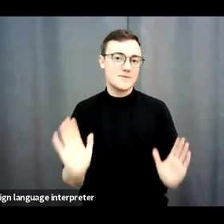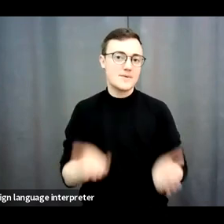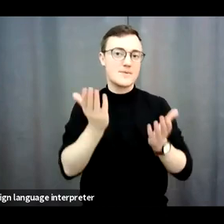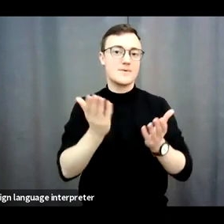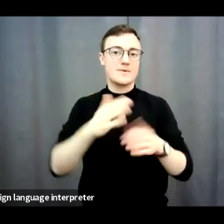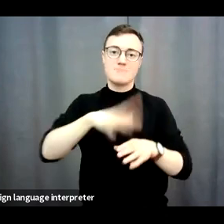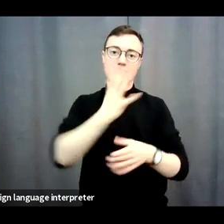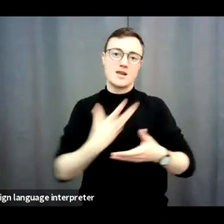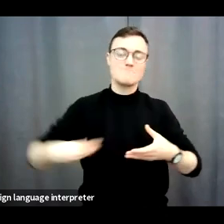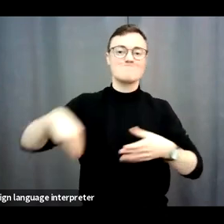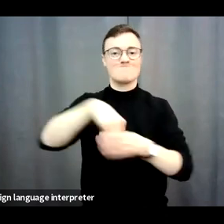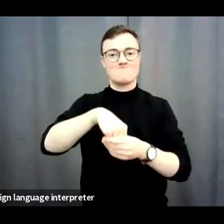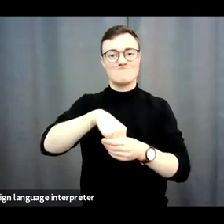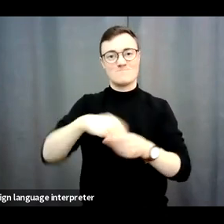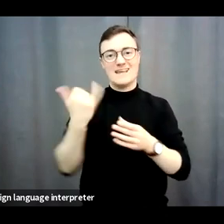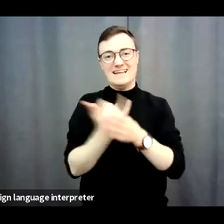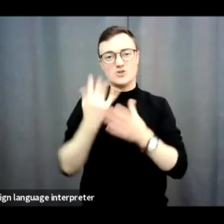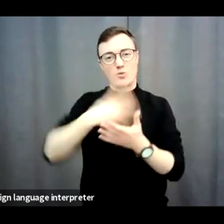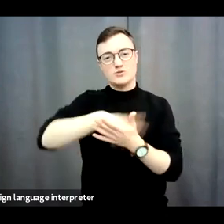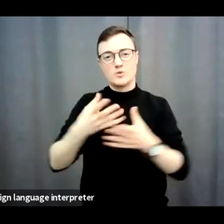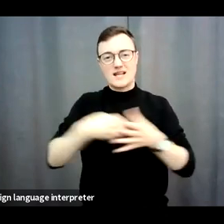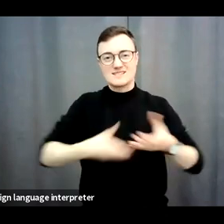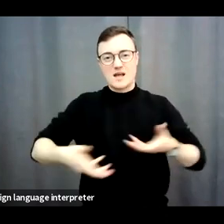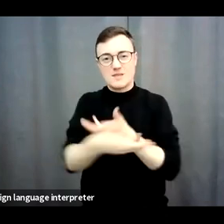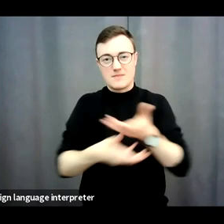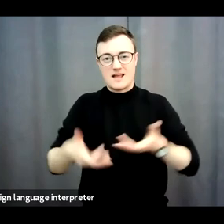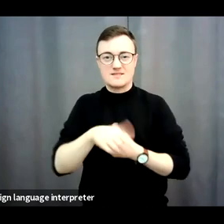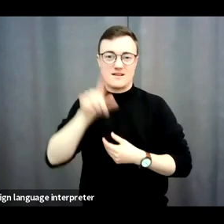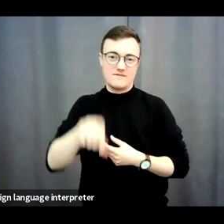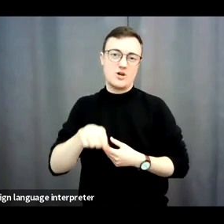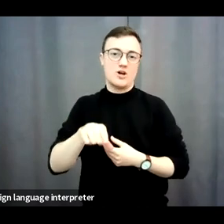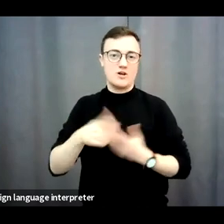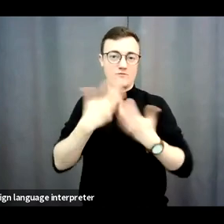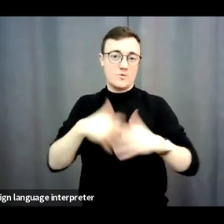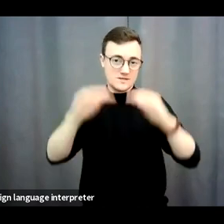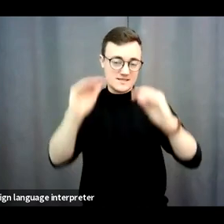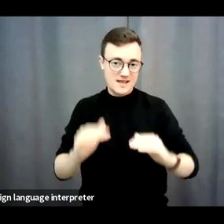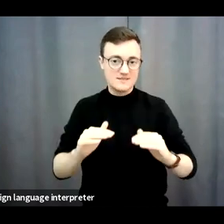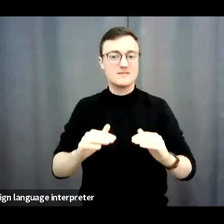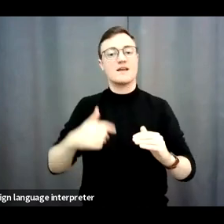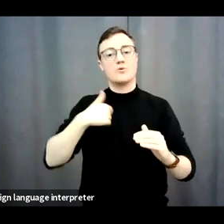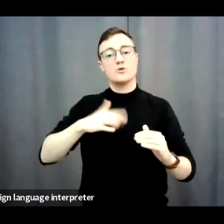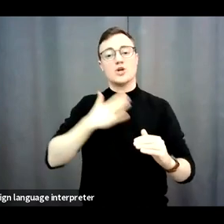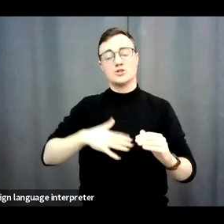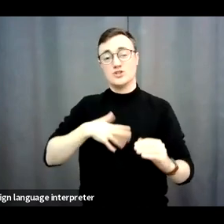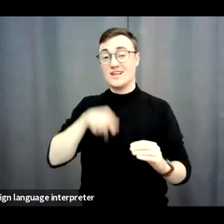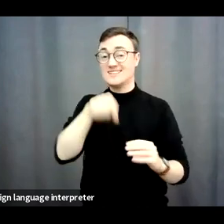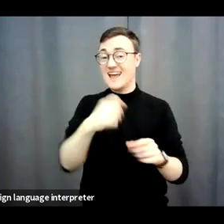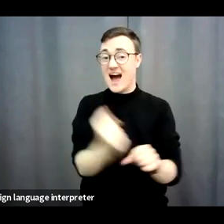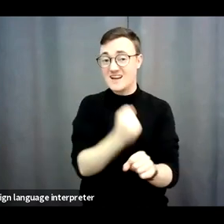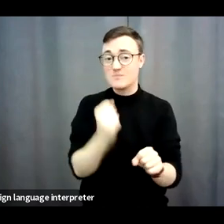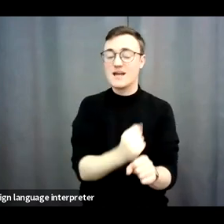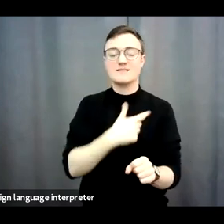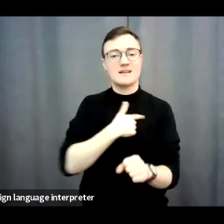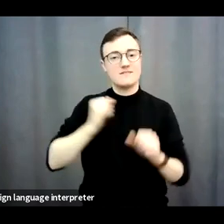into the Nordic cooperation on disability. And I think that that's a work that just needs to be